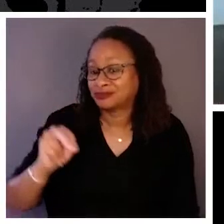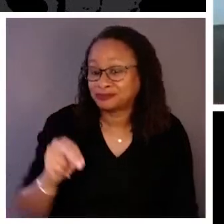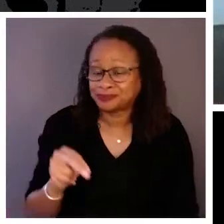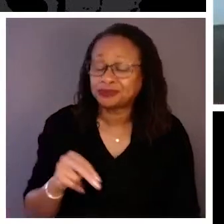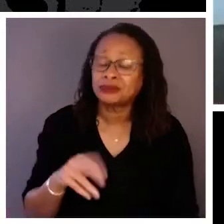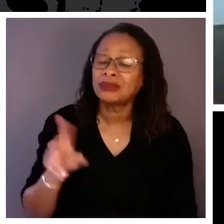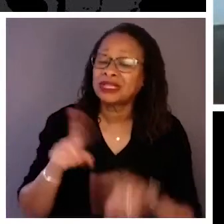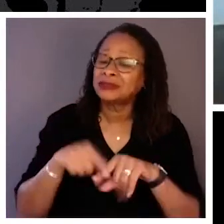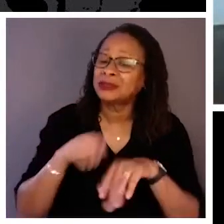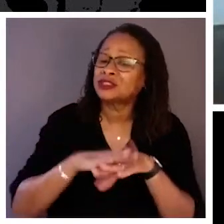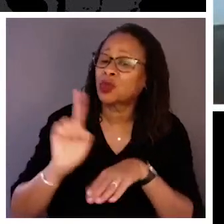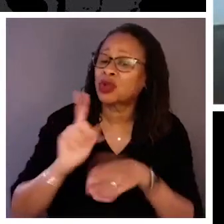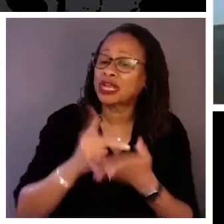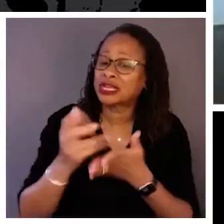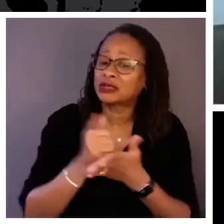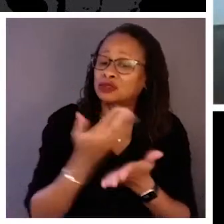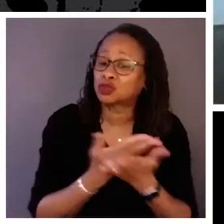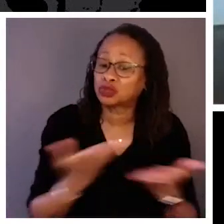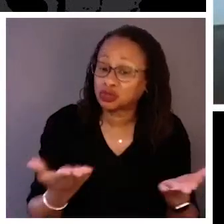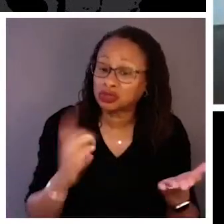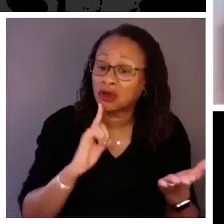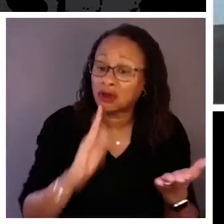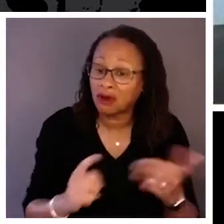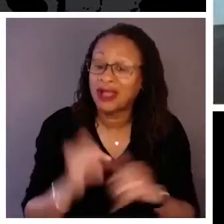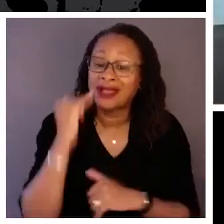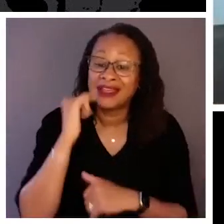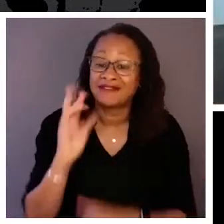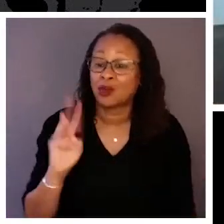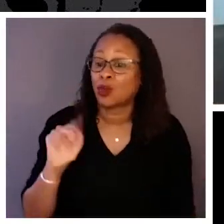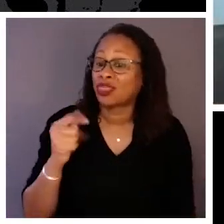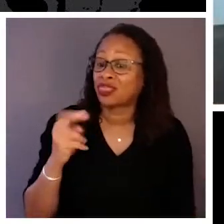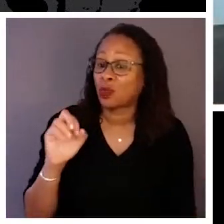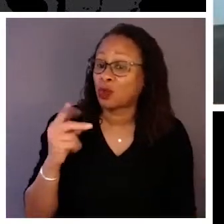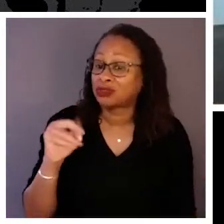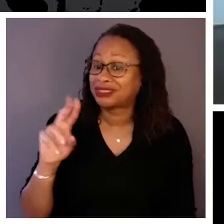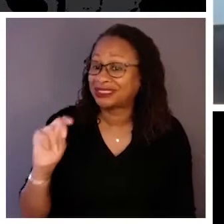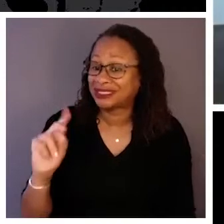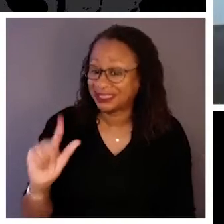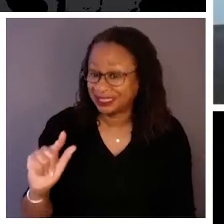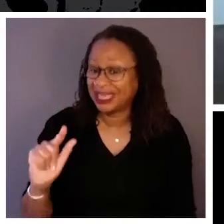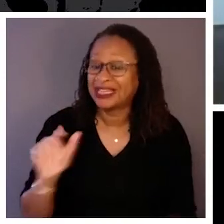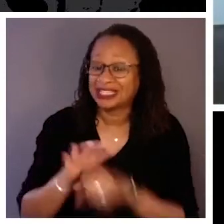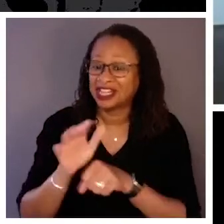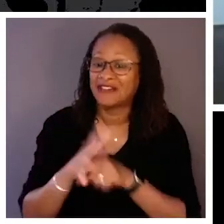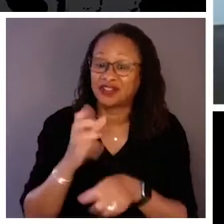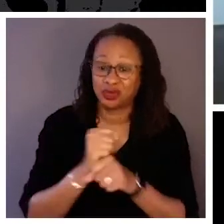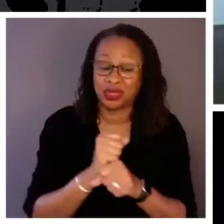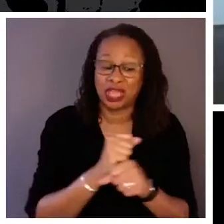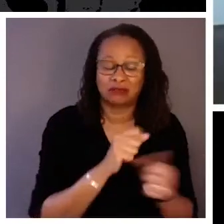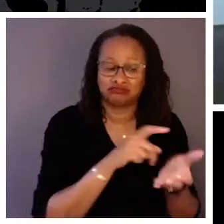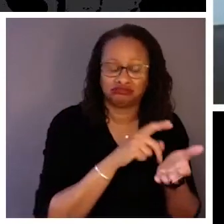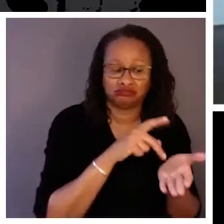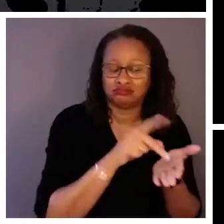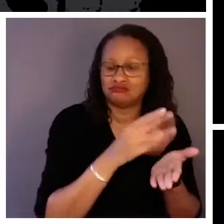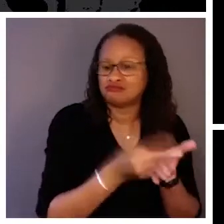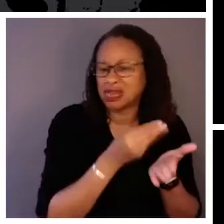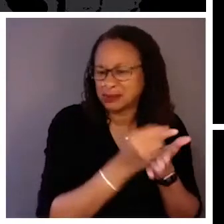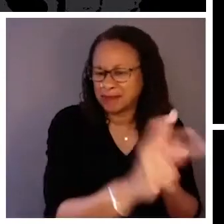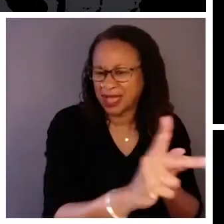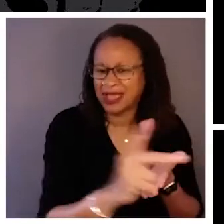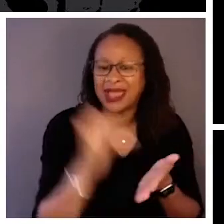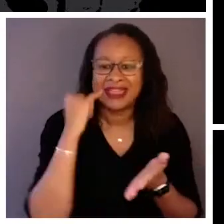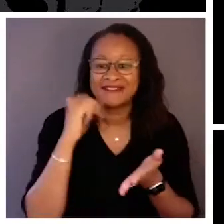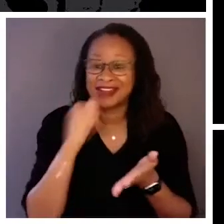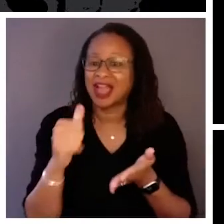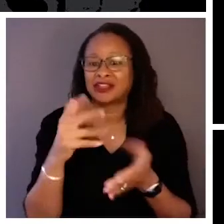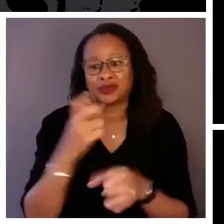are. And if the withholding is enough, you get a refund. If it's not enough, you have to write a check. So if you're